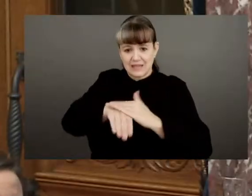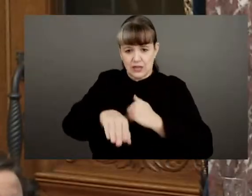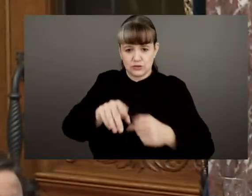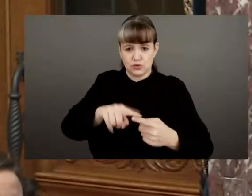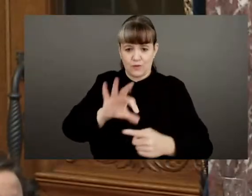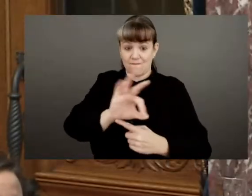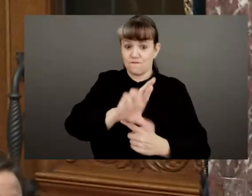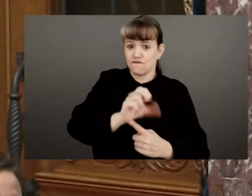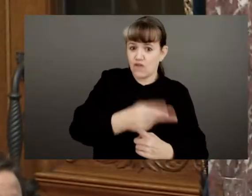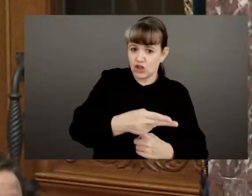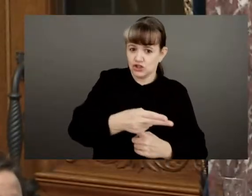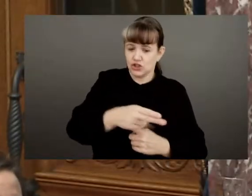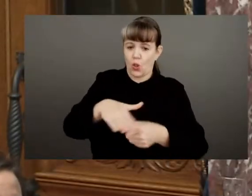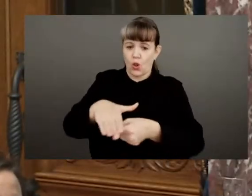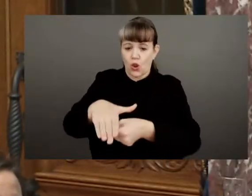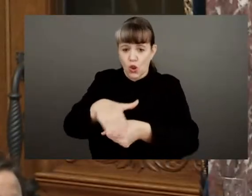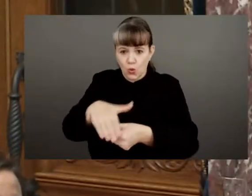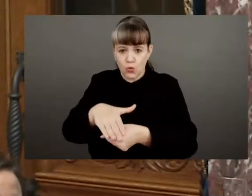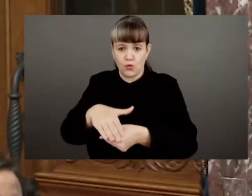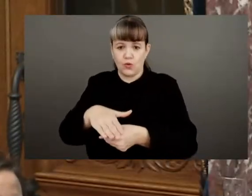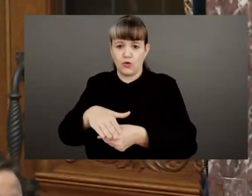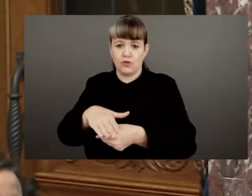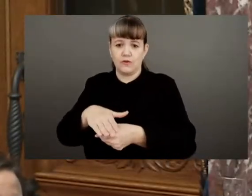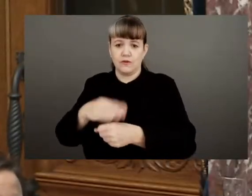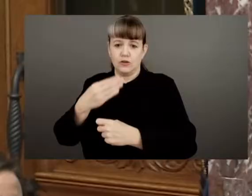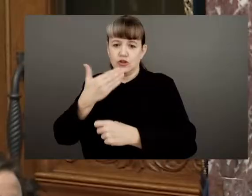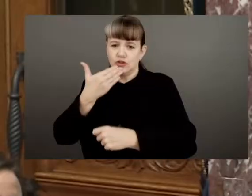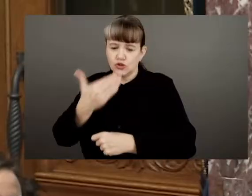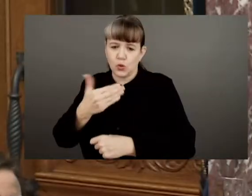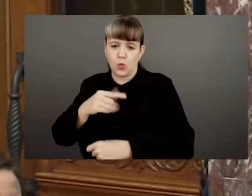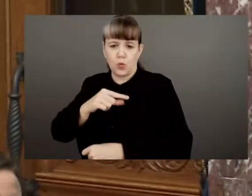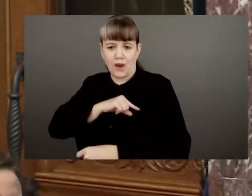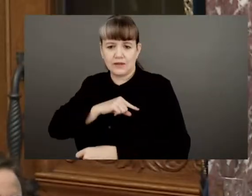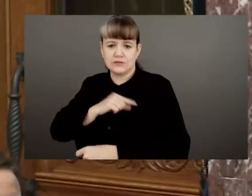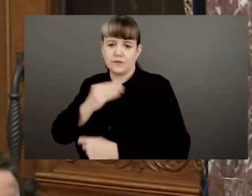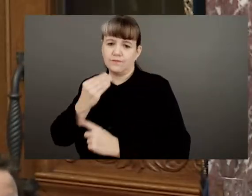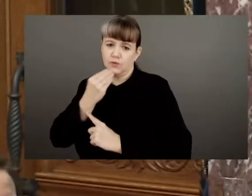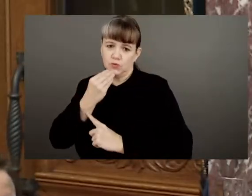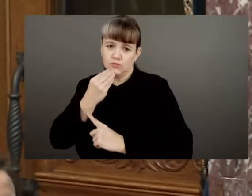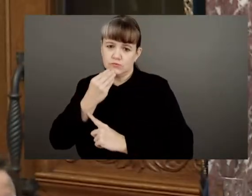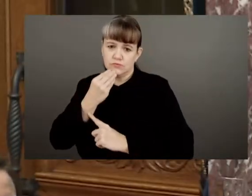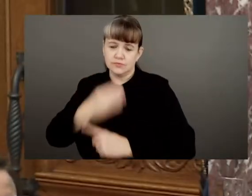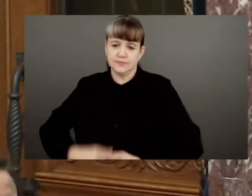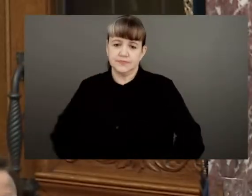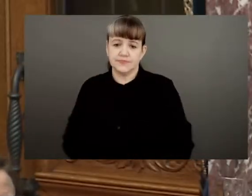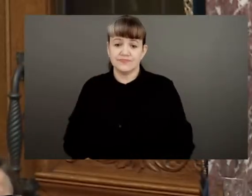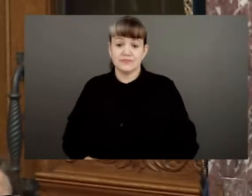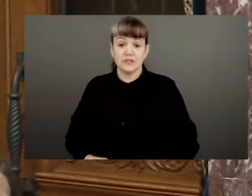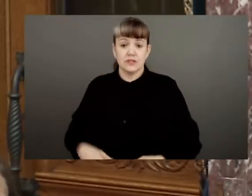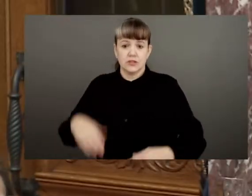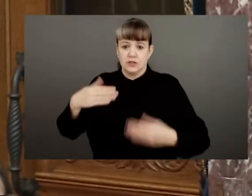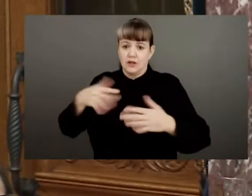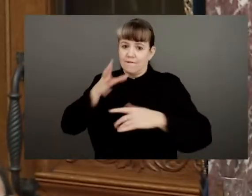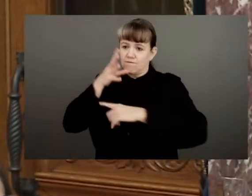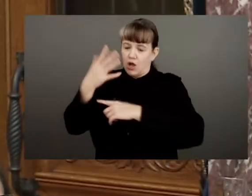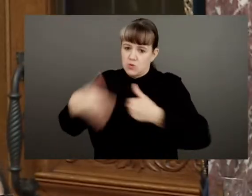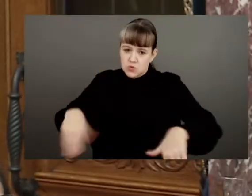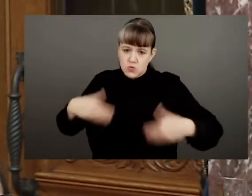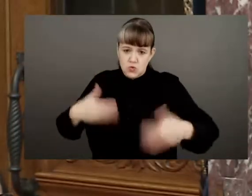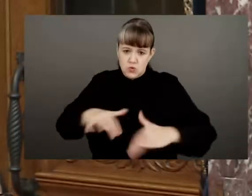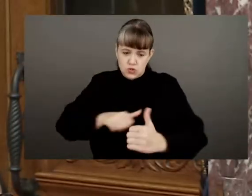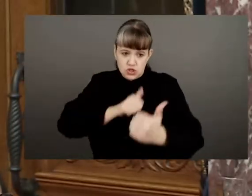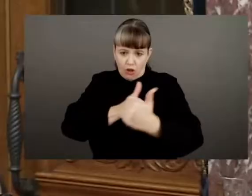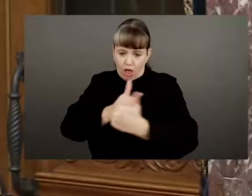challenges, market pressures, and unpredictability of nature, you continue to adapt and lead the way